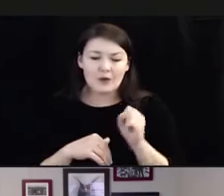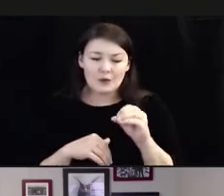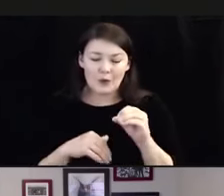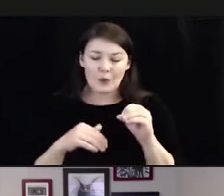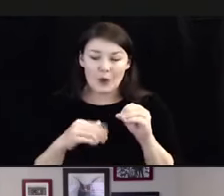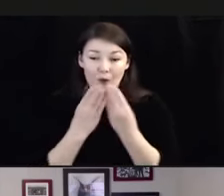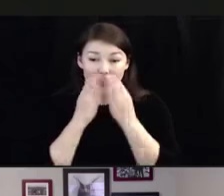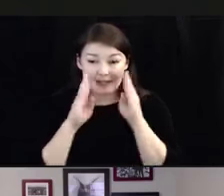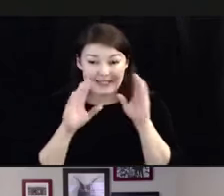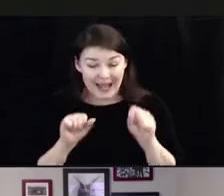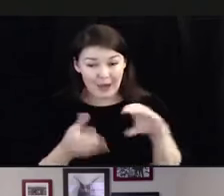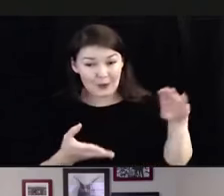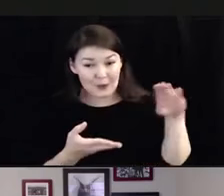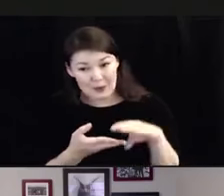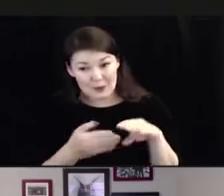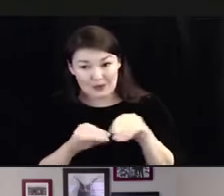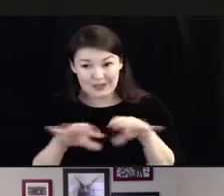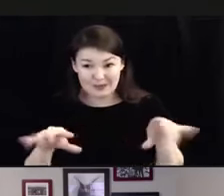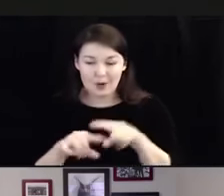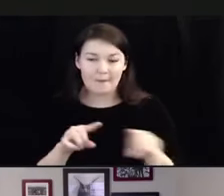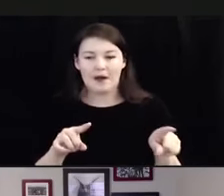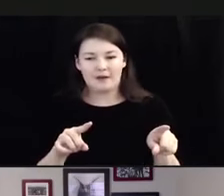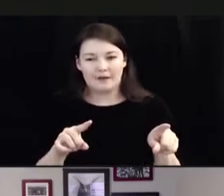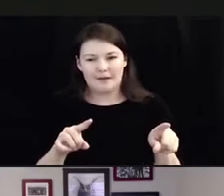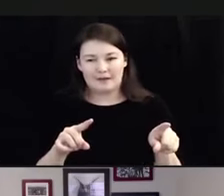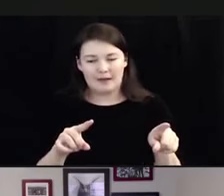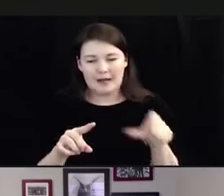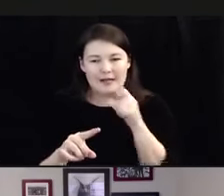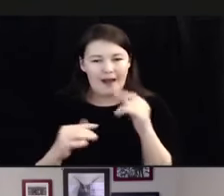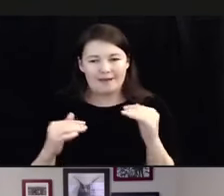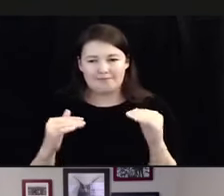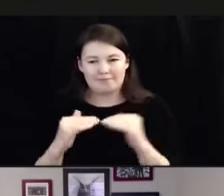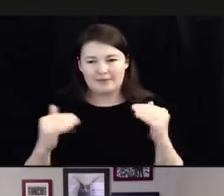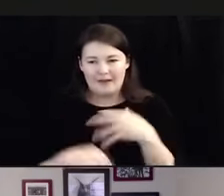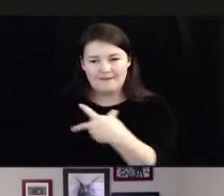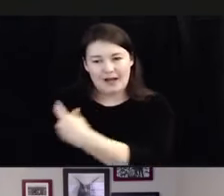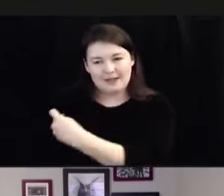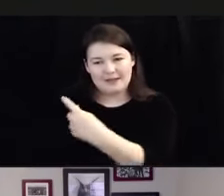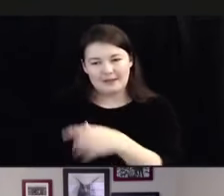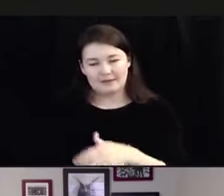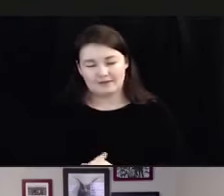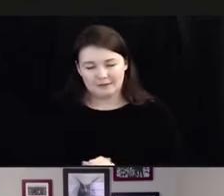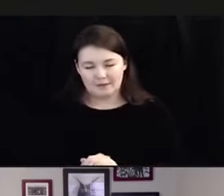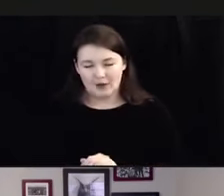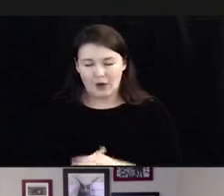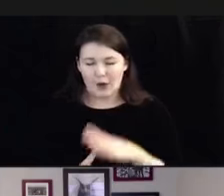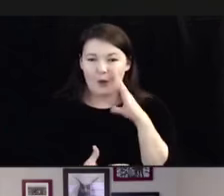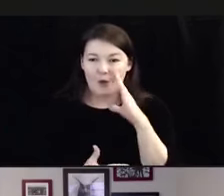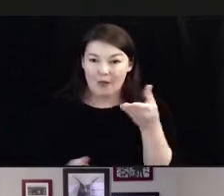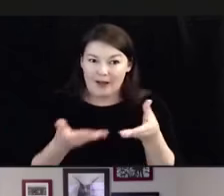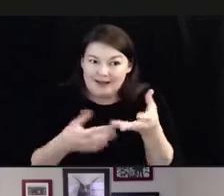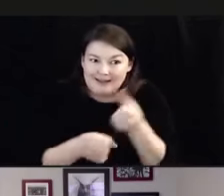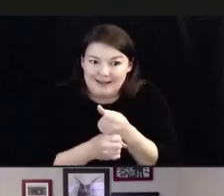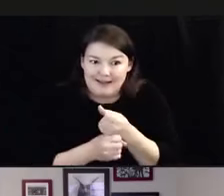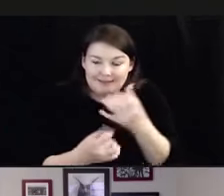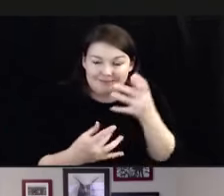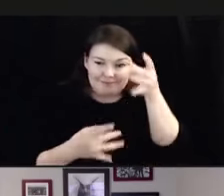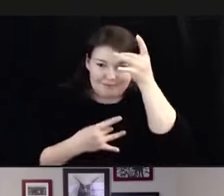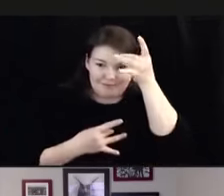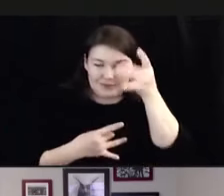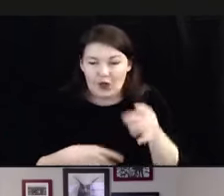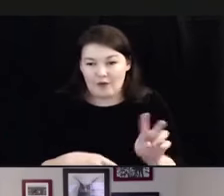don't think you've dodged a bullet just because you wore a mask this month if you're unvaccinated. You will probably get COVID in December,